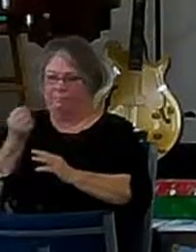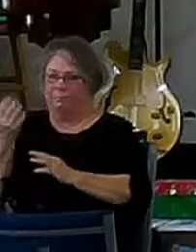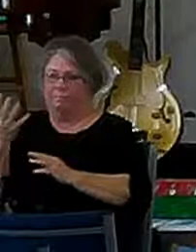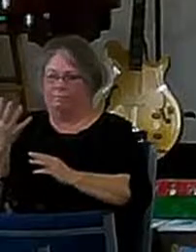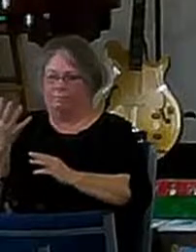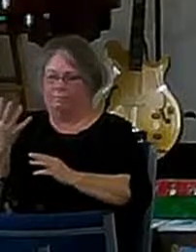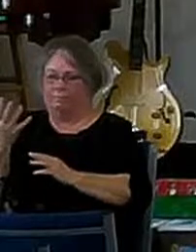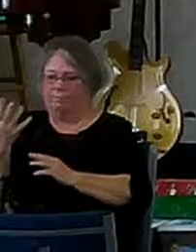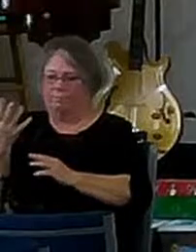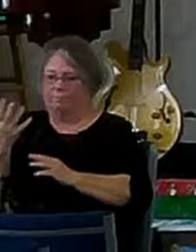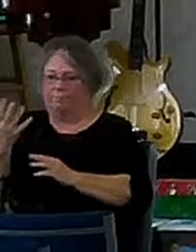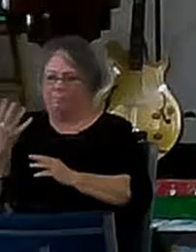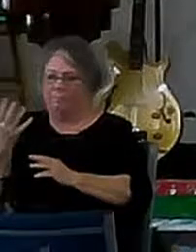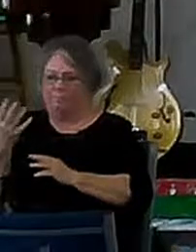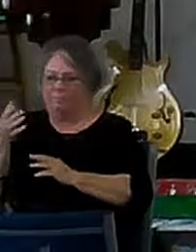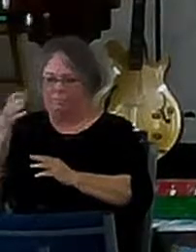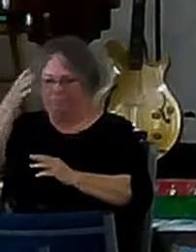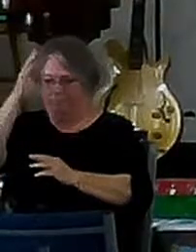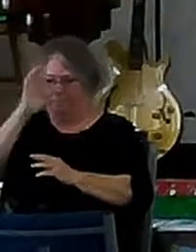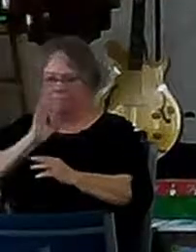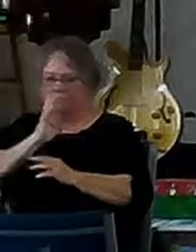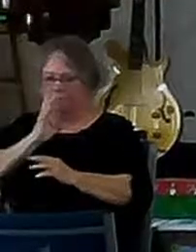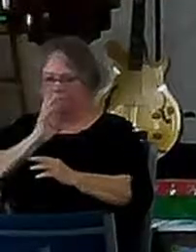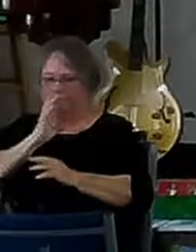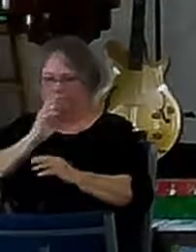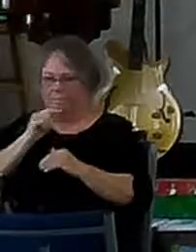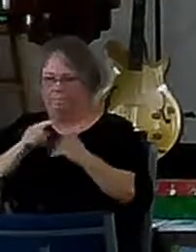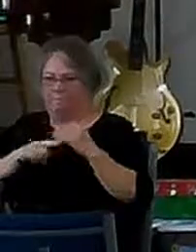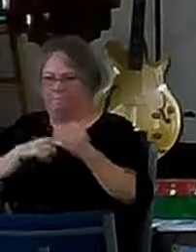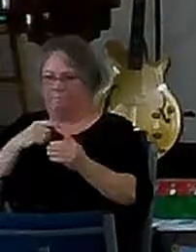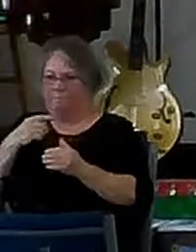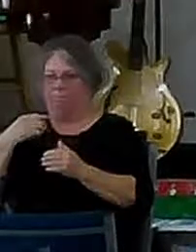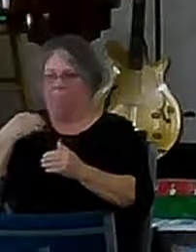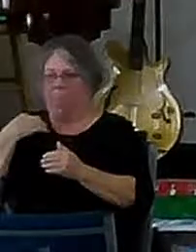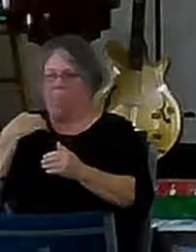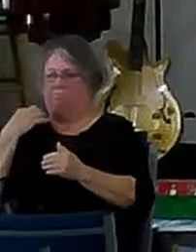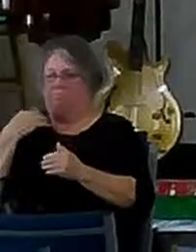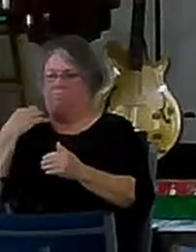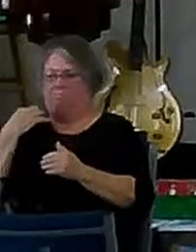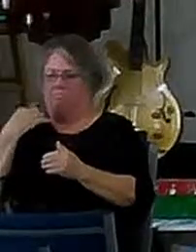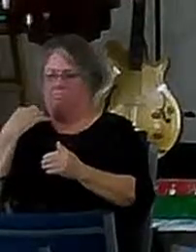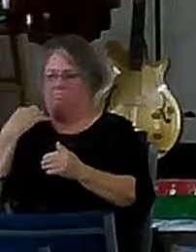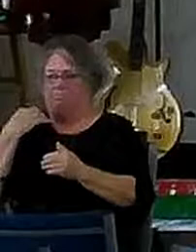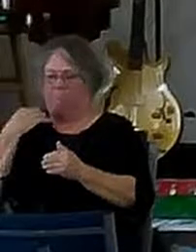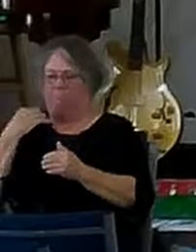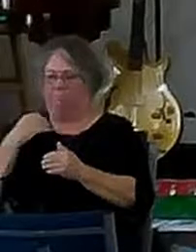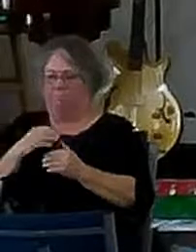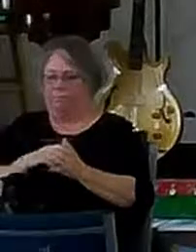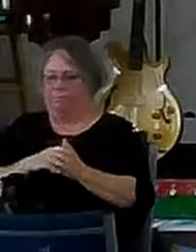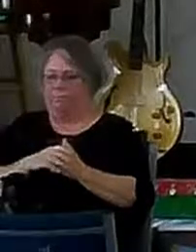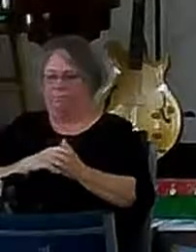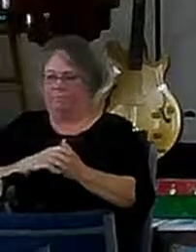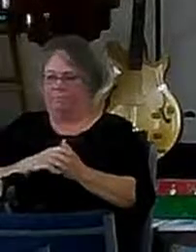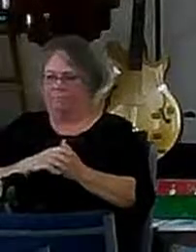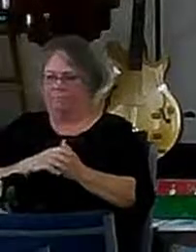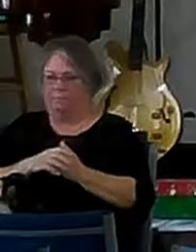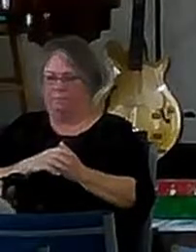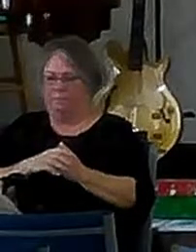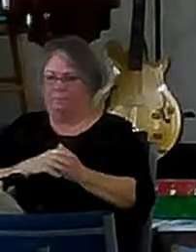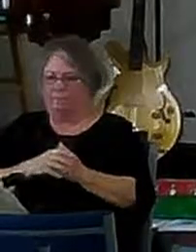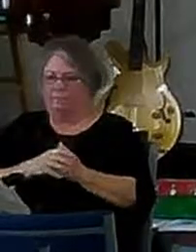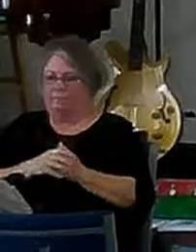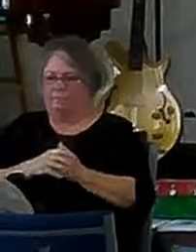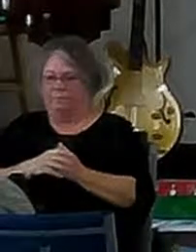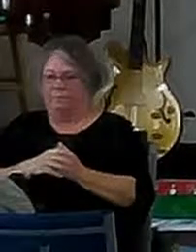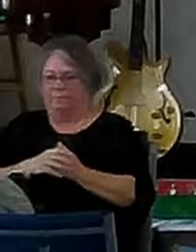privilege which the Jewish people enjoyed. And he lists here in these verses 8